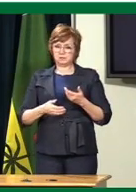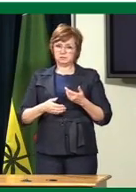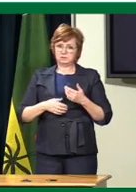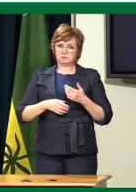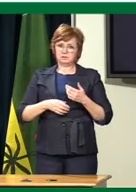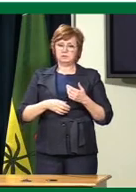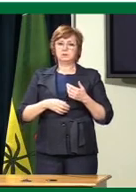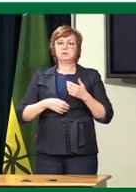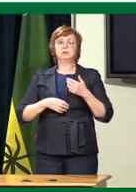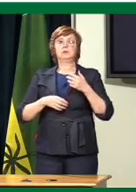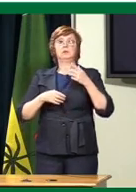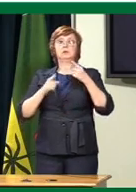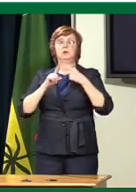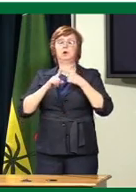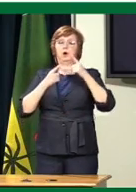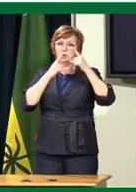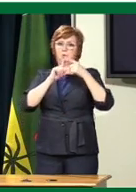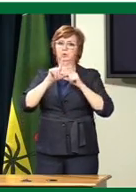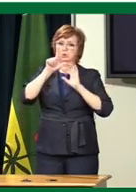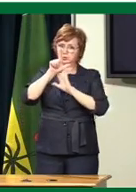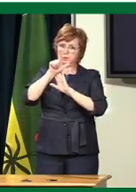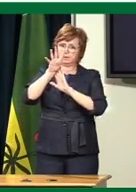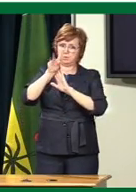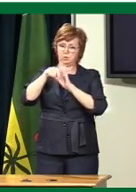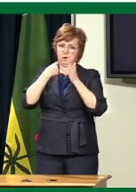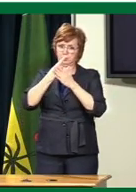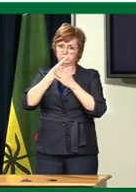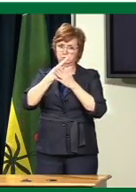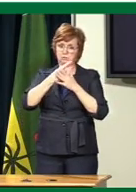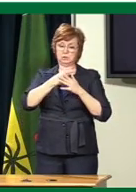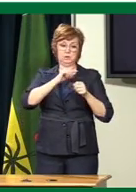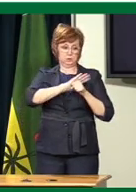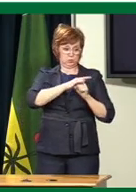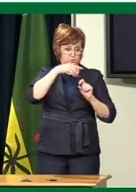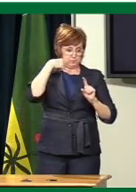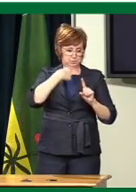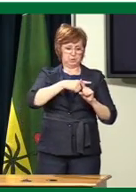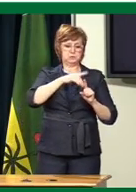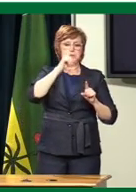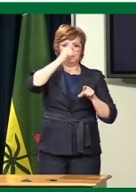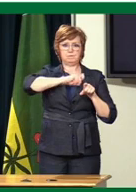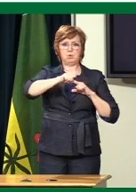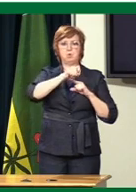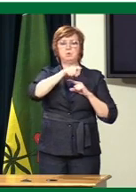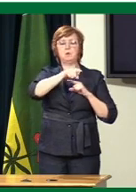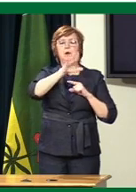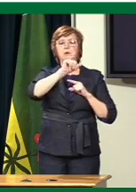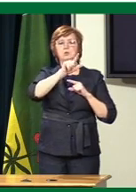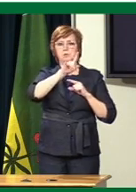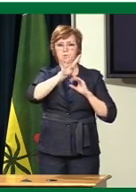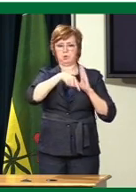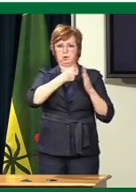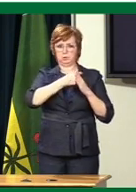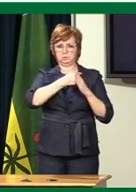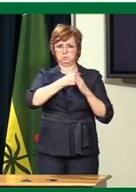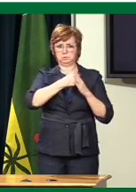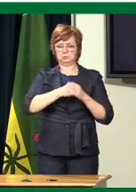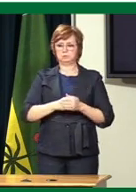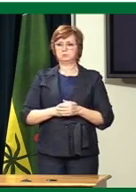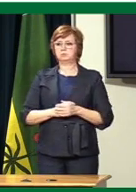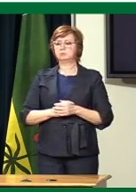it's 24 hours that positive COVID results are delivered to patients, and that process is started around